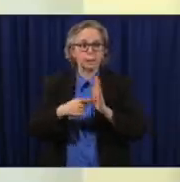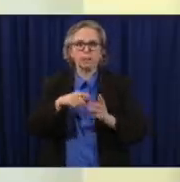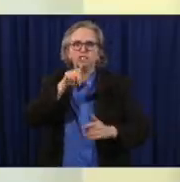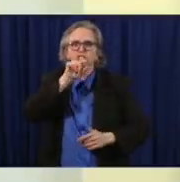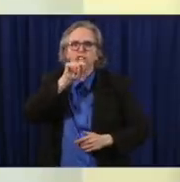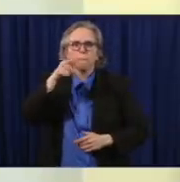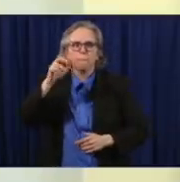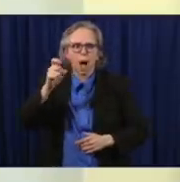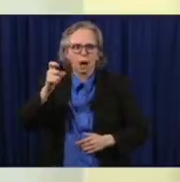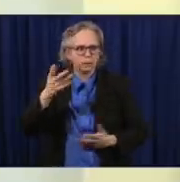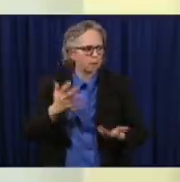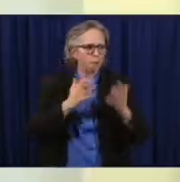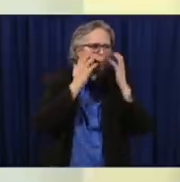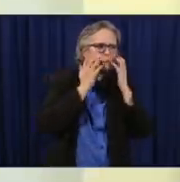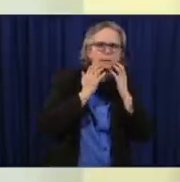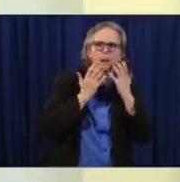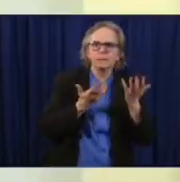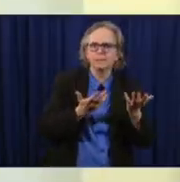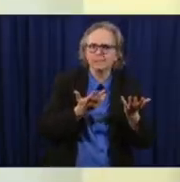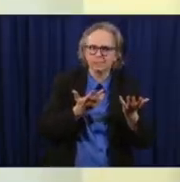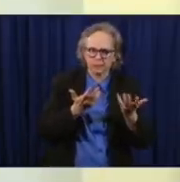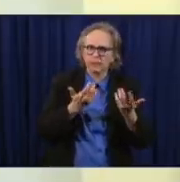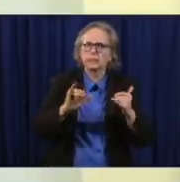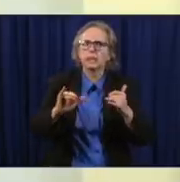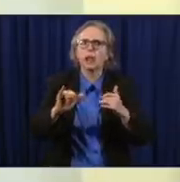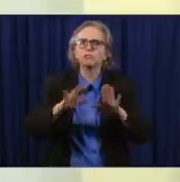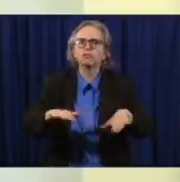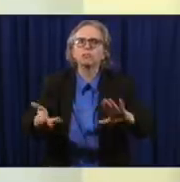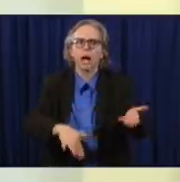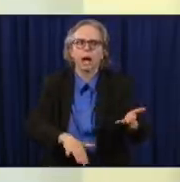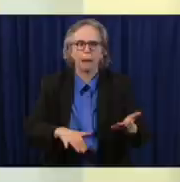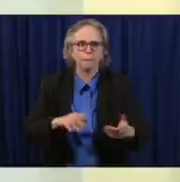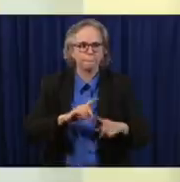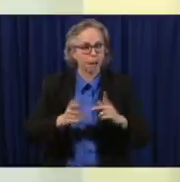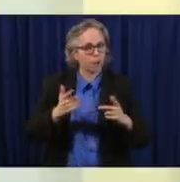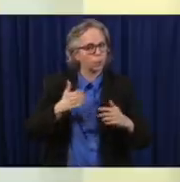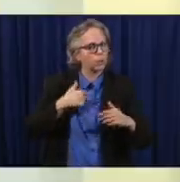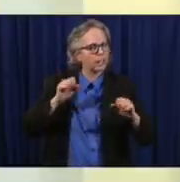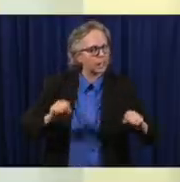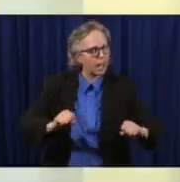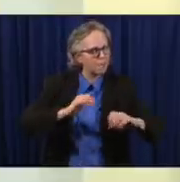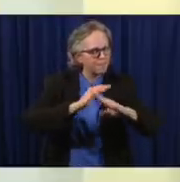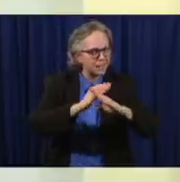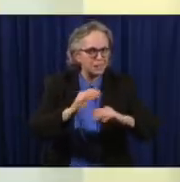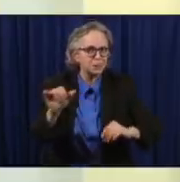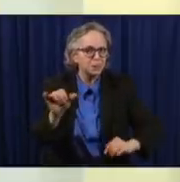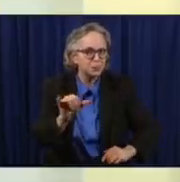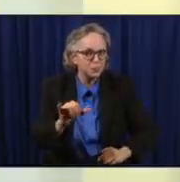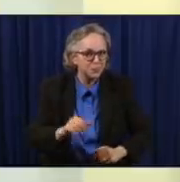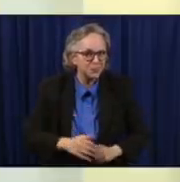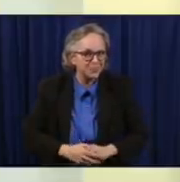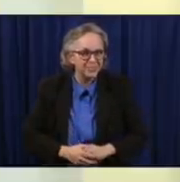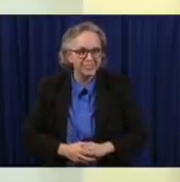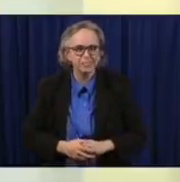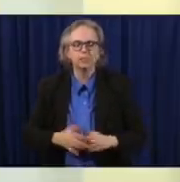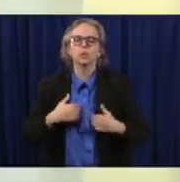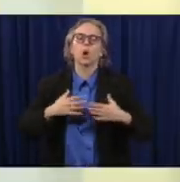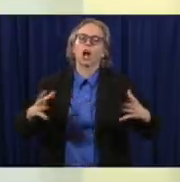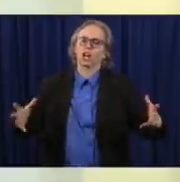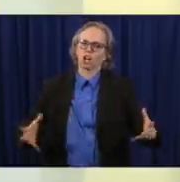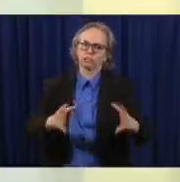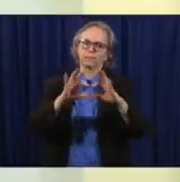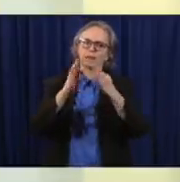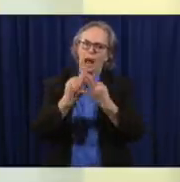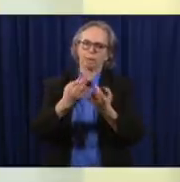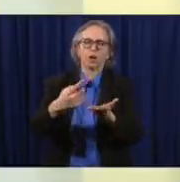measles. So, you know, I certainly do encourage families to talk to their doctor about what's right